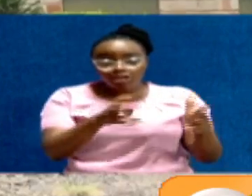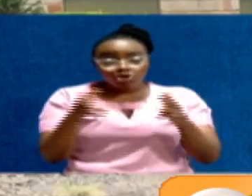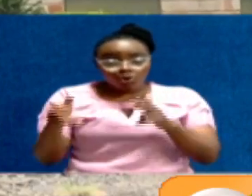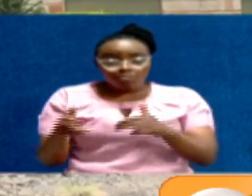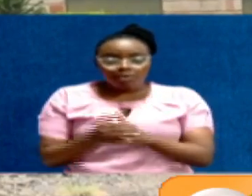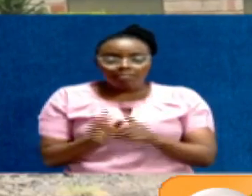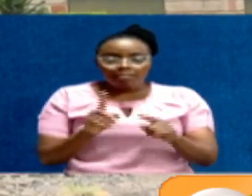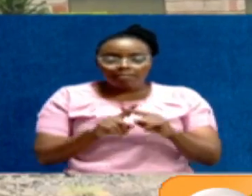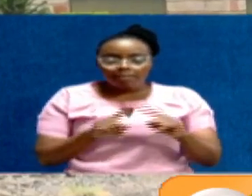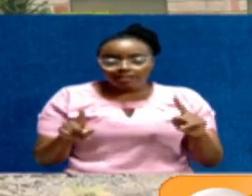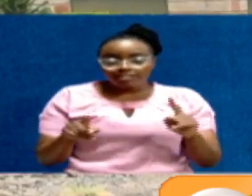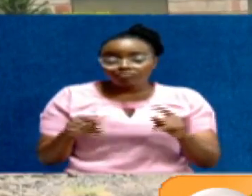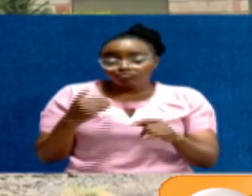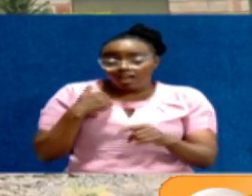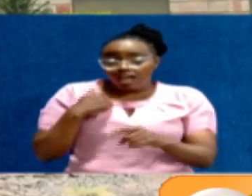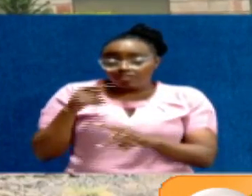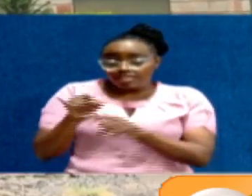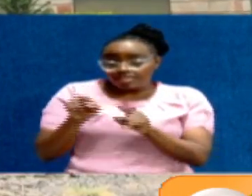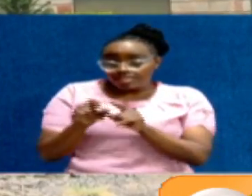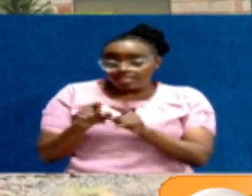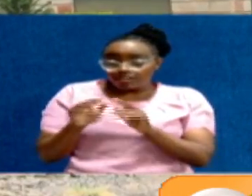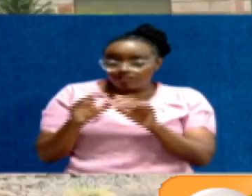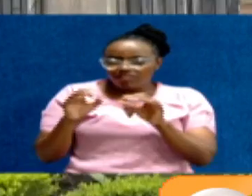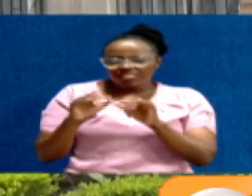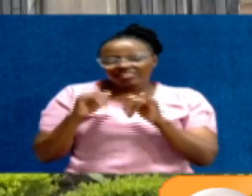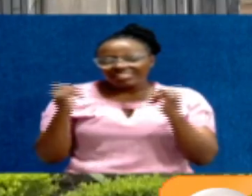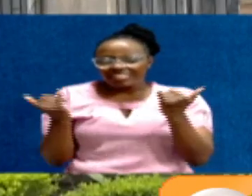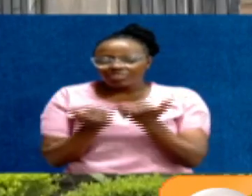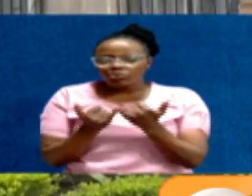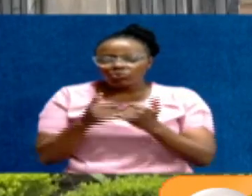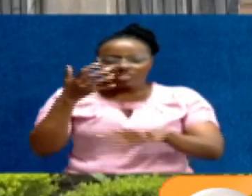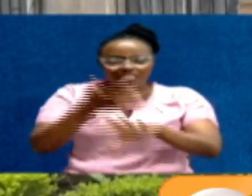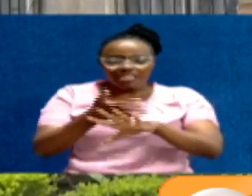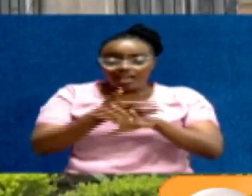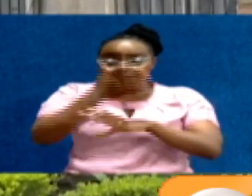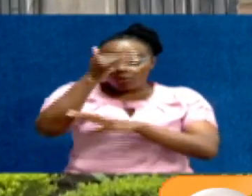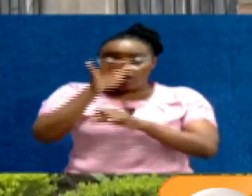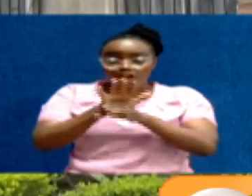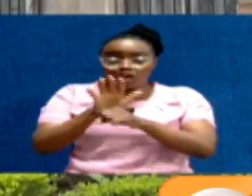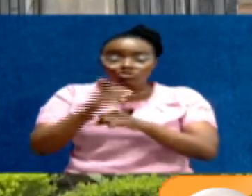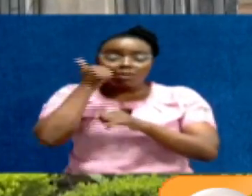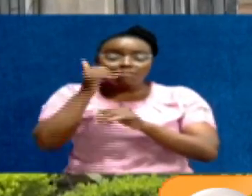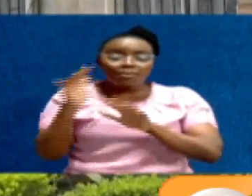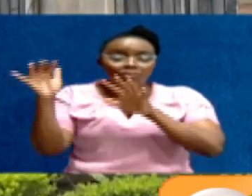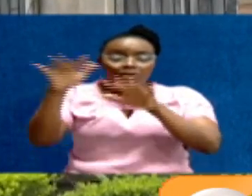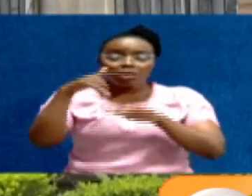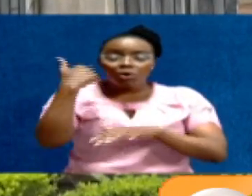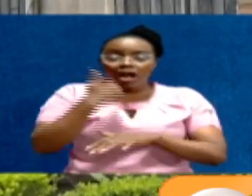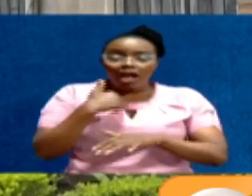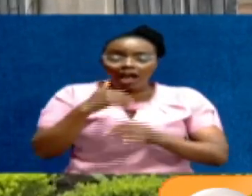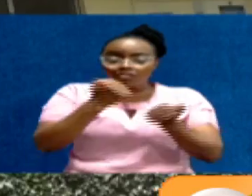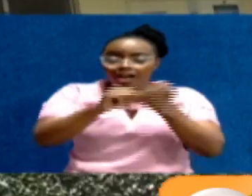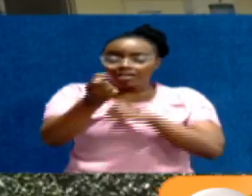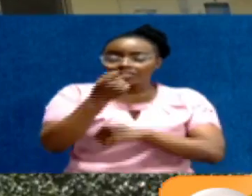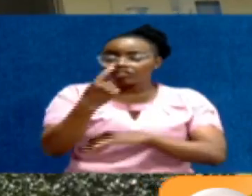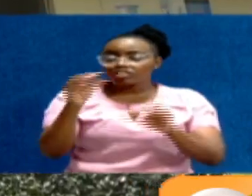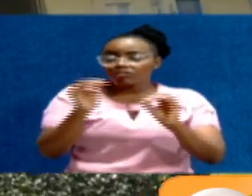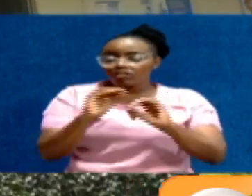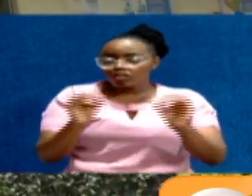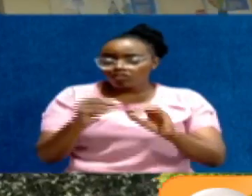kawaida. But running such facilities is a Herculean task. Because of the huge number of patients who are not on active